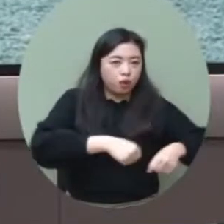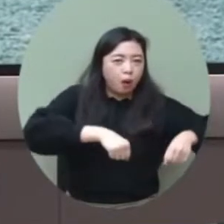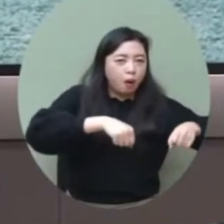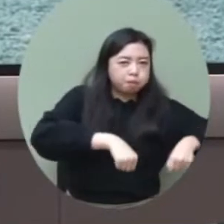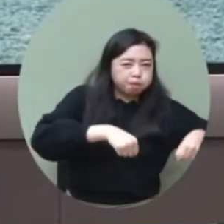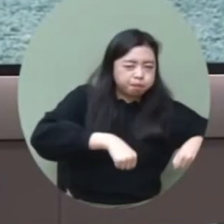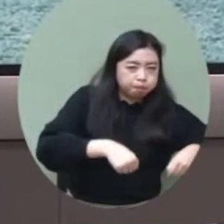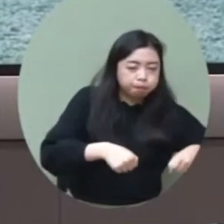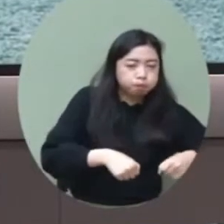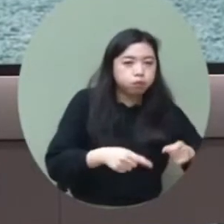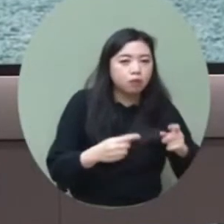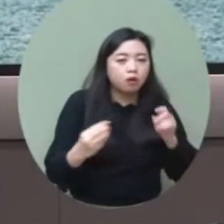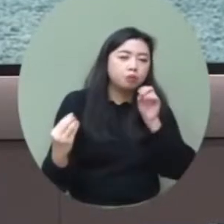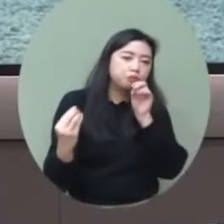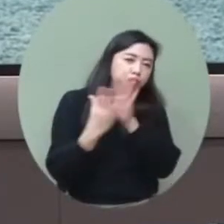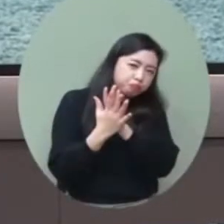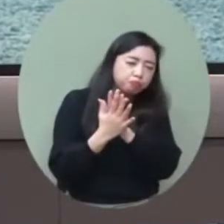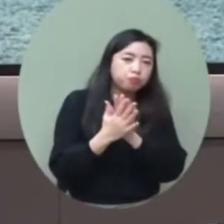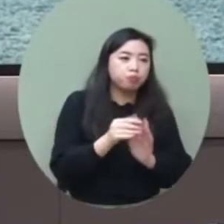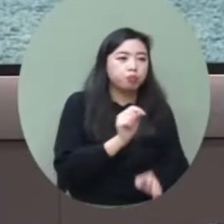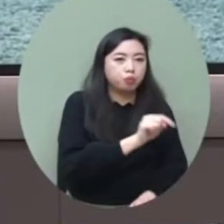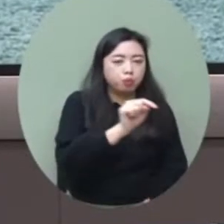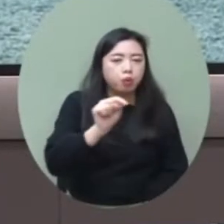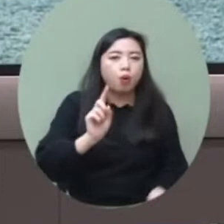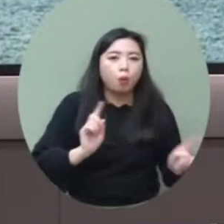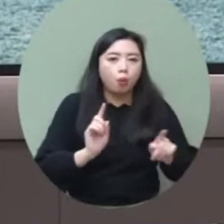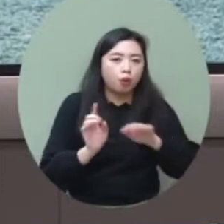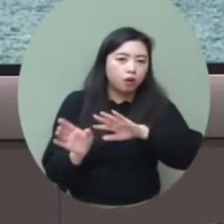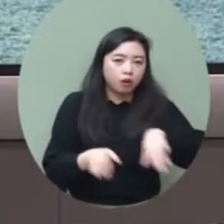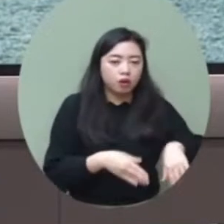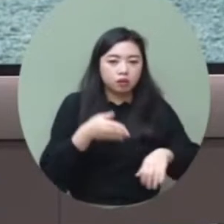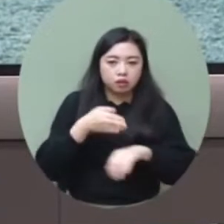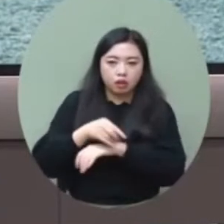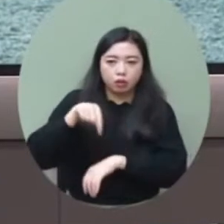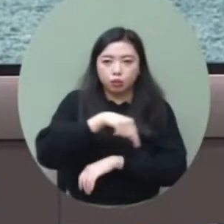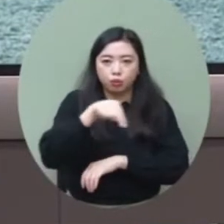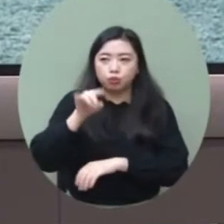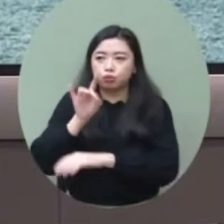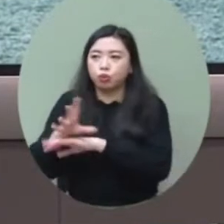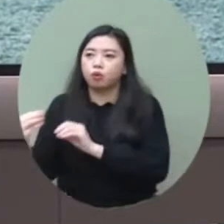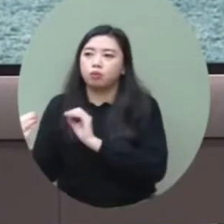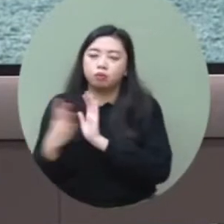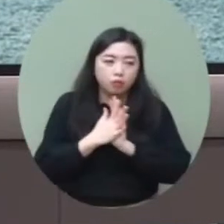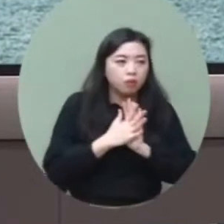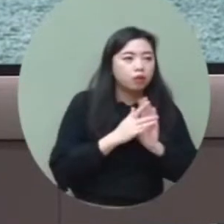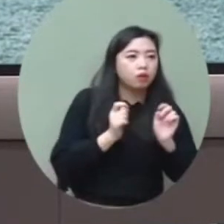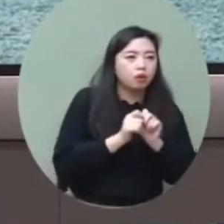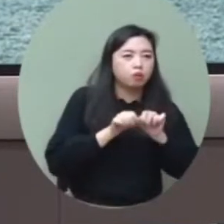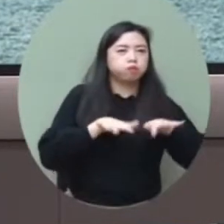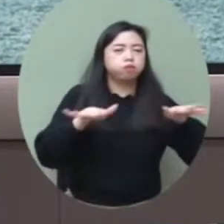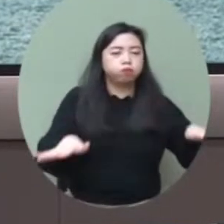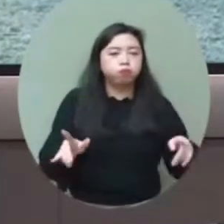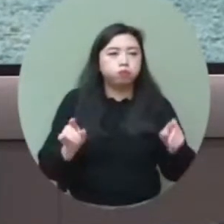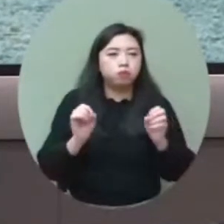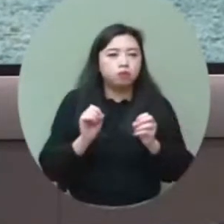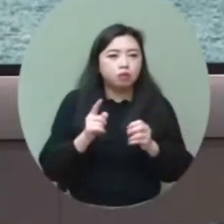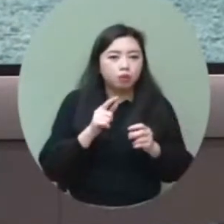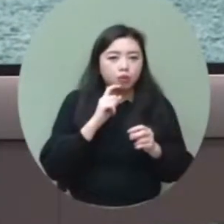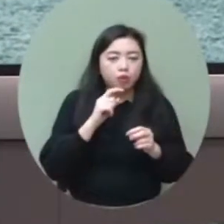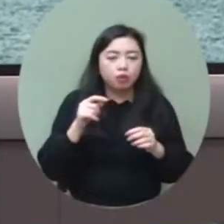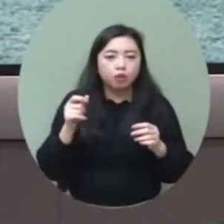we have many cases in the community. We cannot pinpoint the infection, whether it